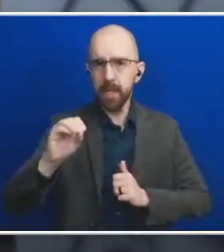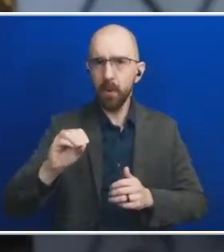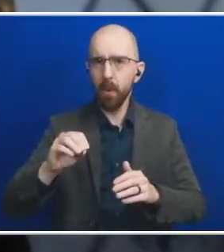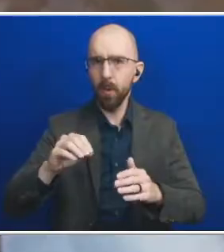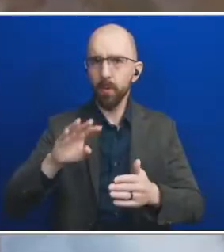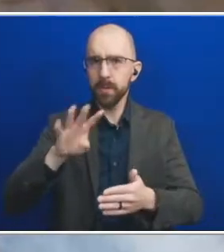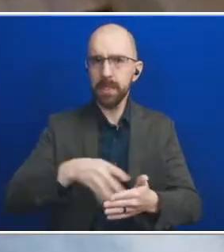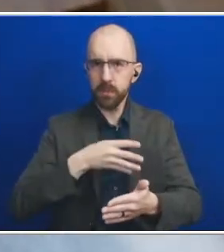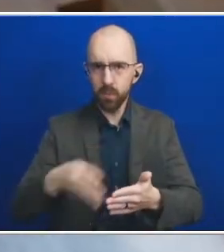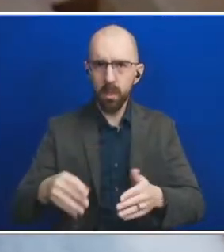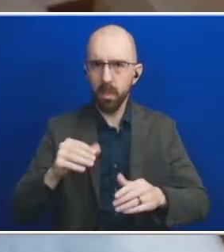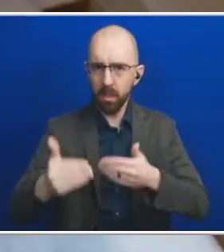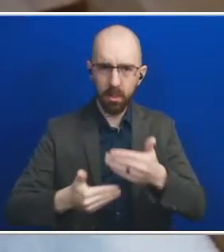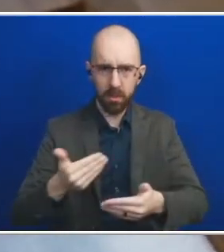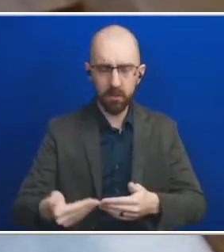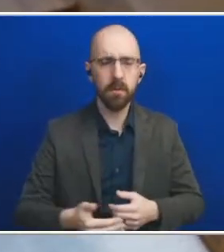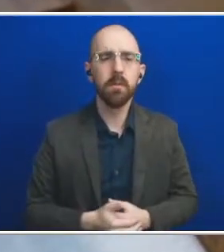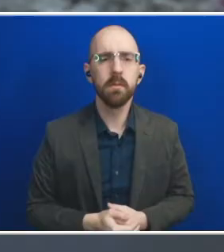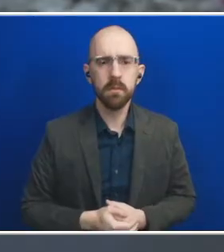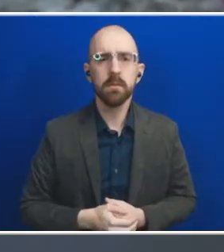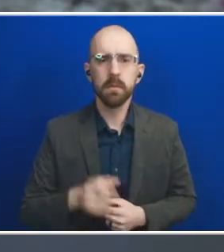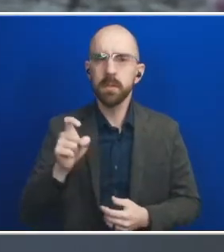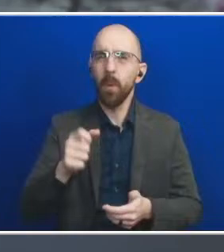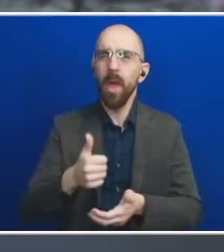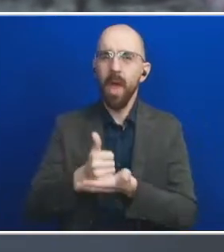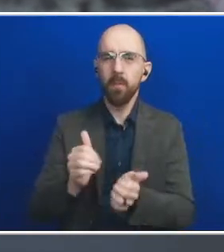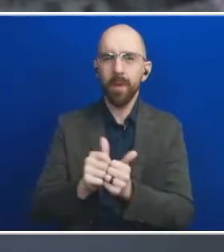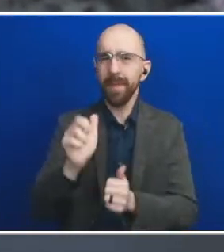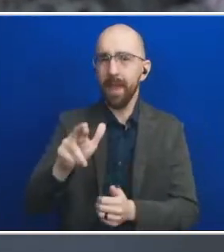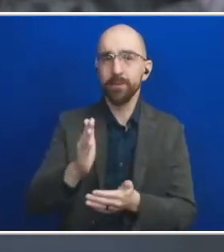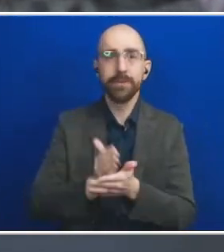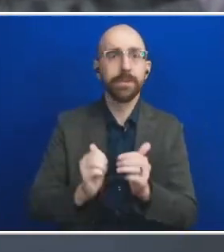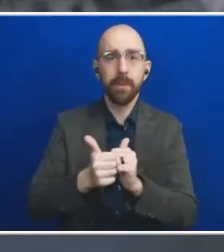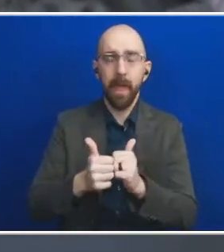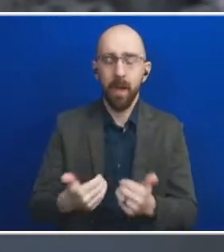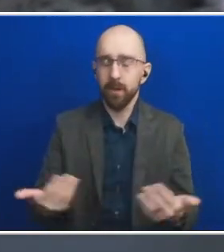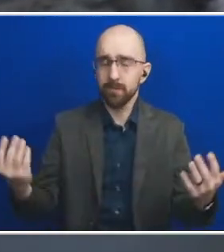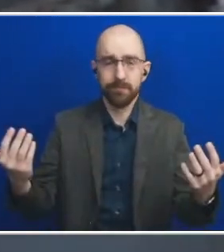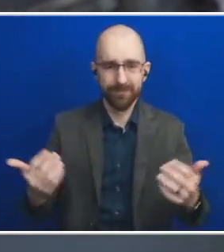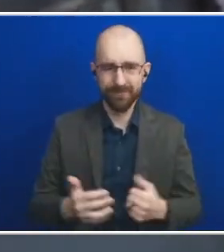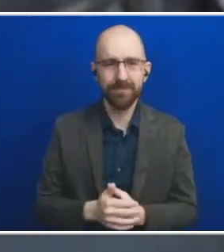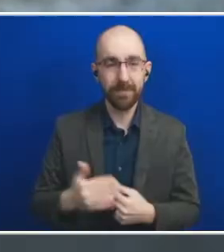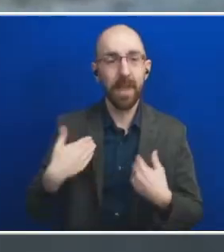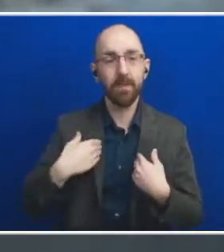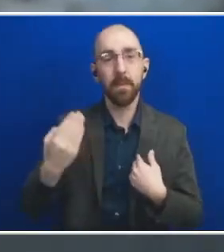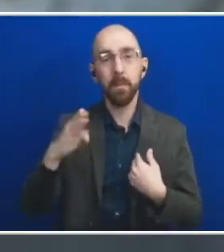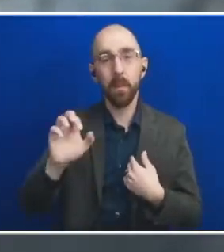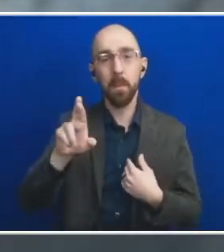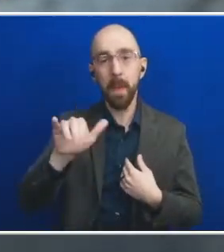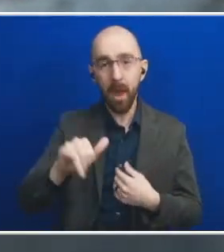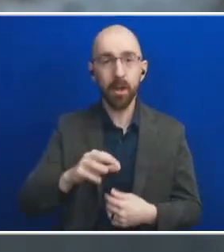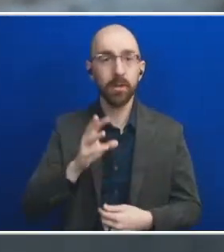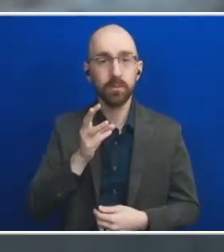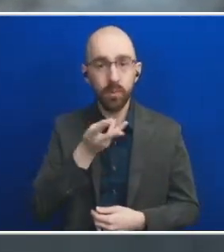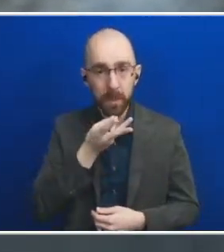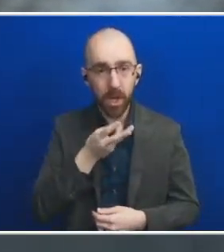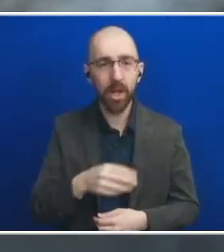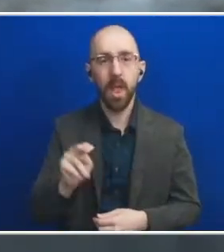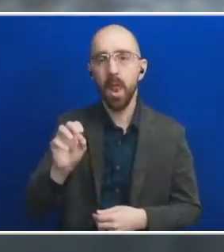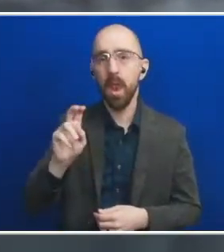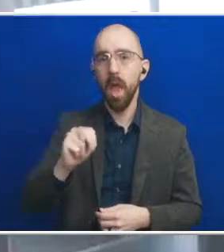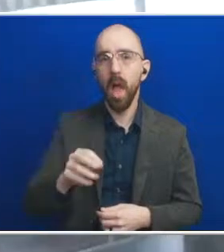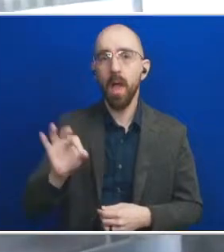There we go. It's supposed to help with cancer somehow. In the meantime, We've got blueberries, strawberries, and then non-fat organic